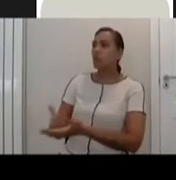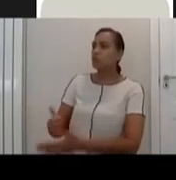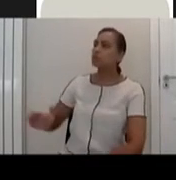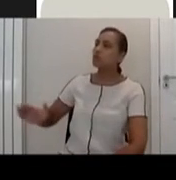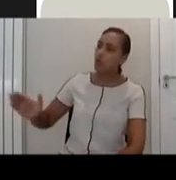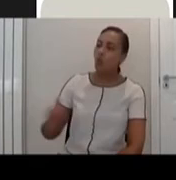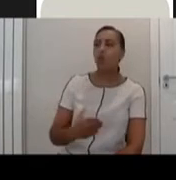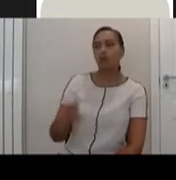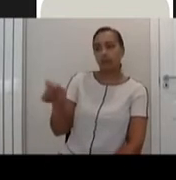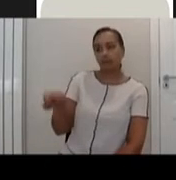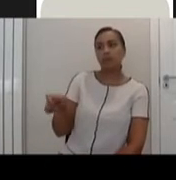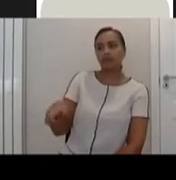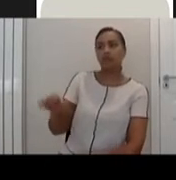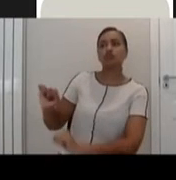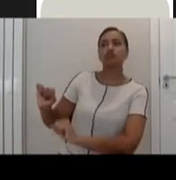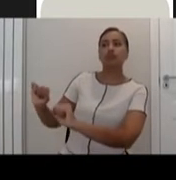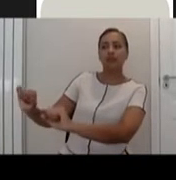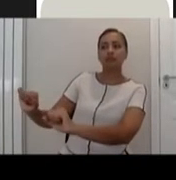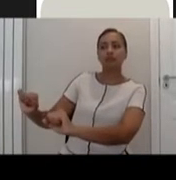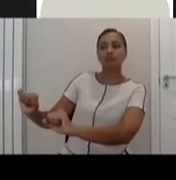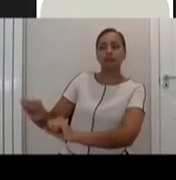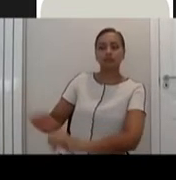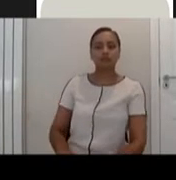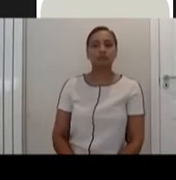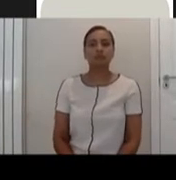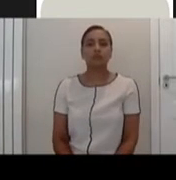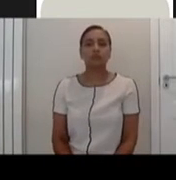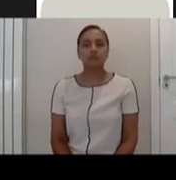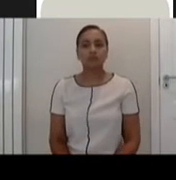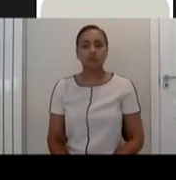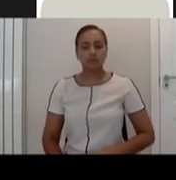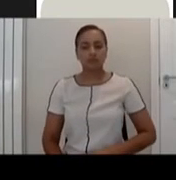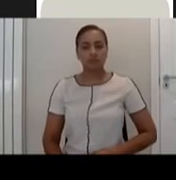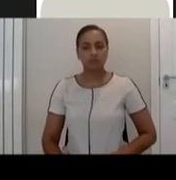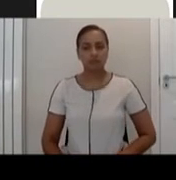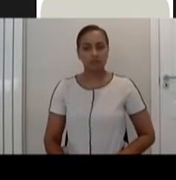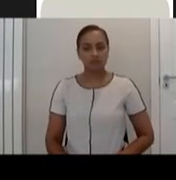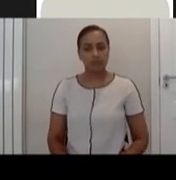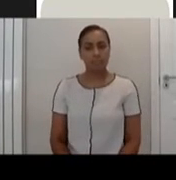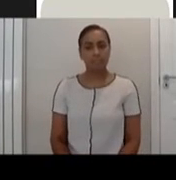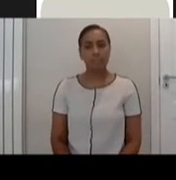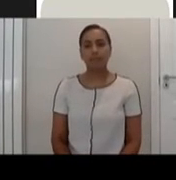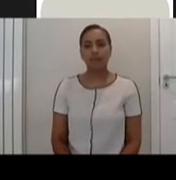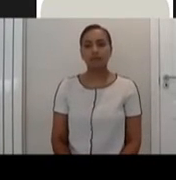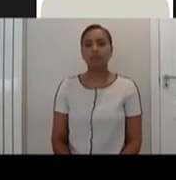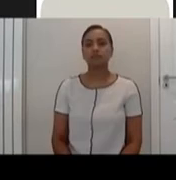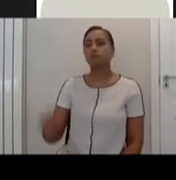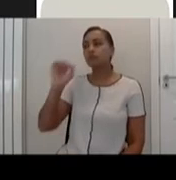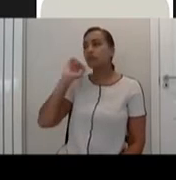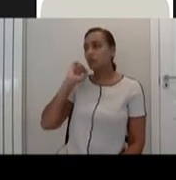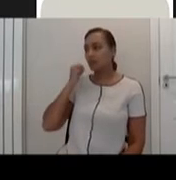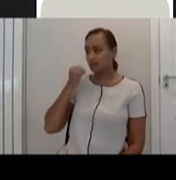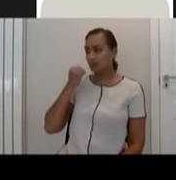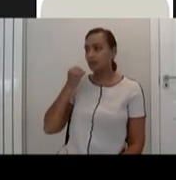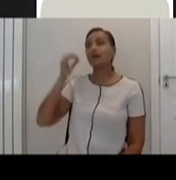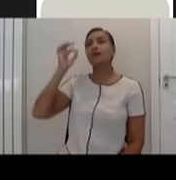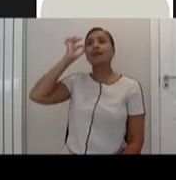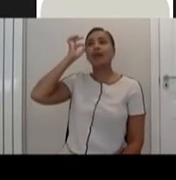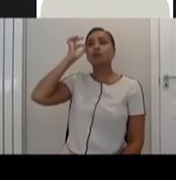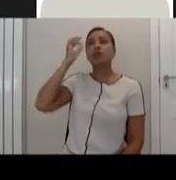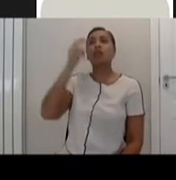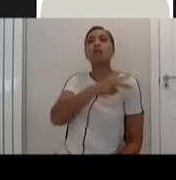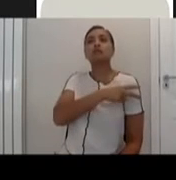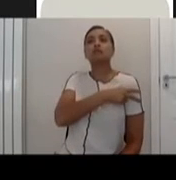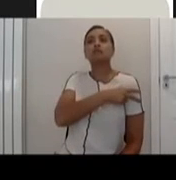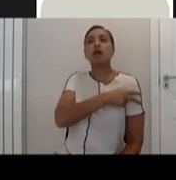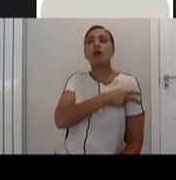their, day-to-day jobs. And so it will be council employees who